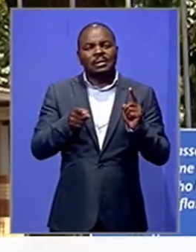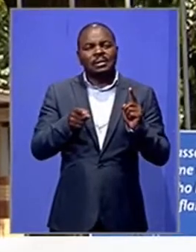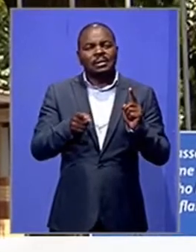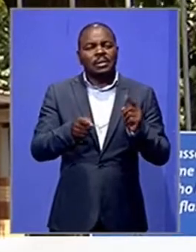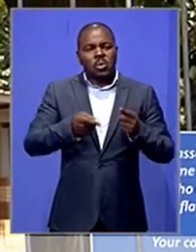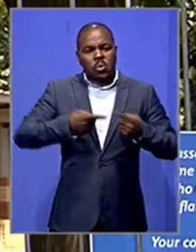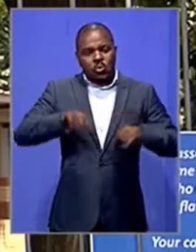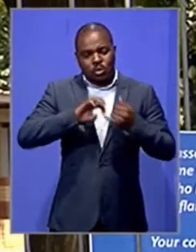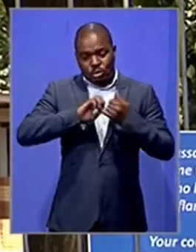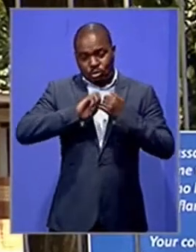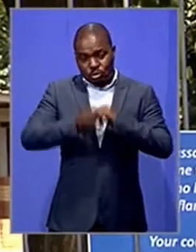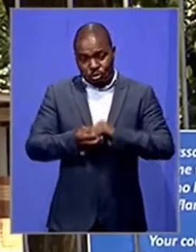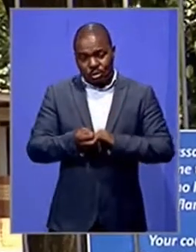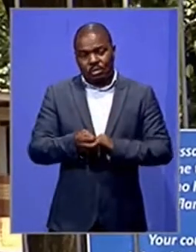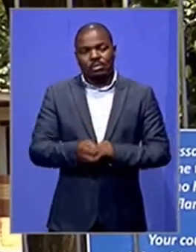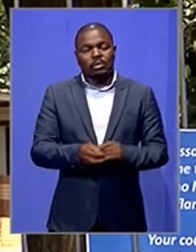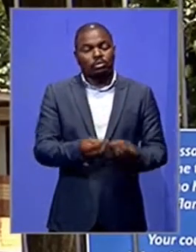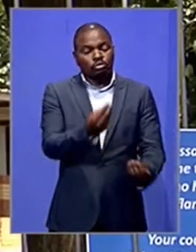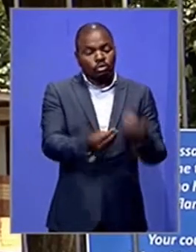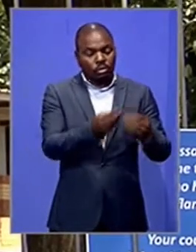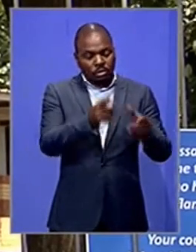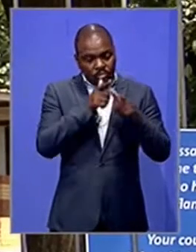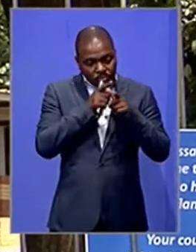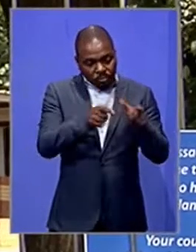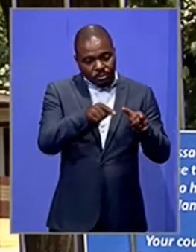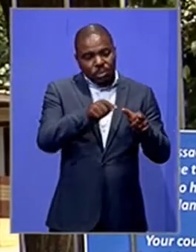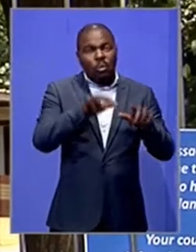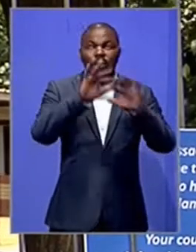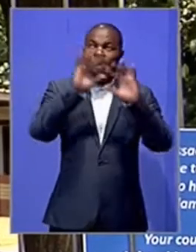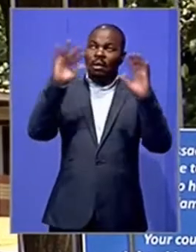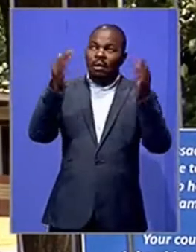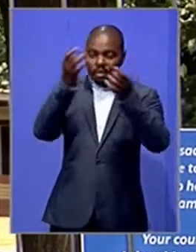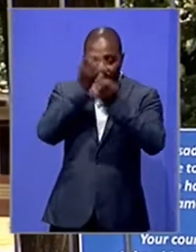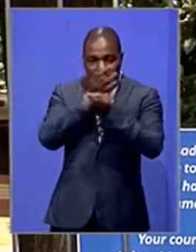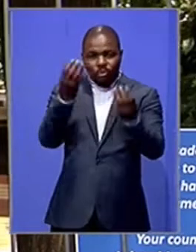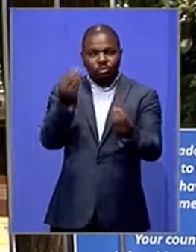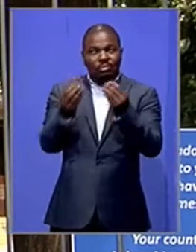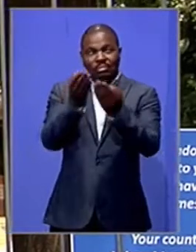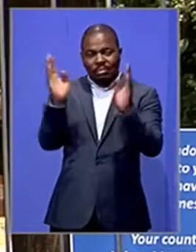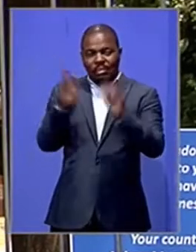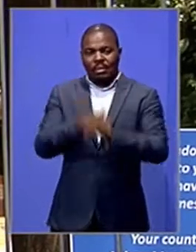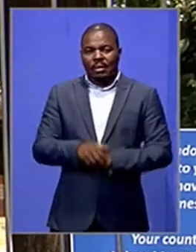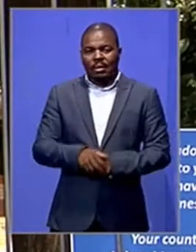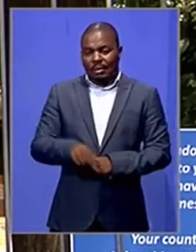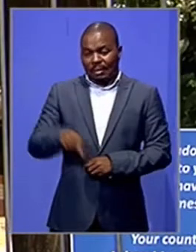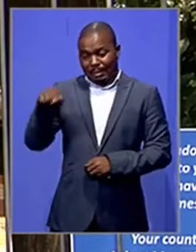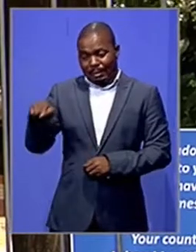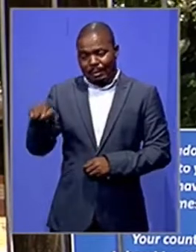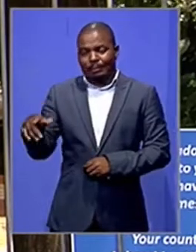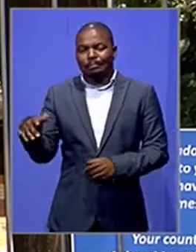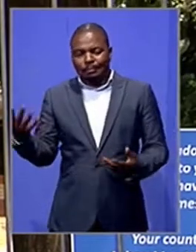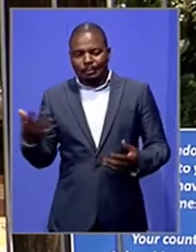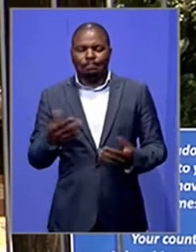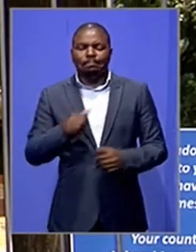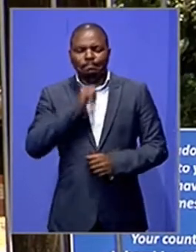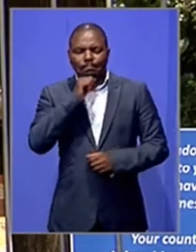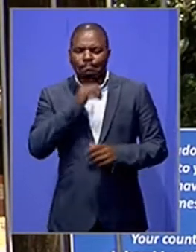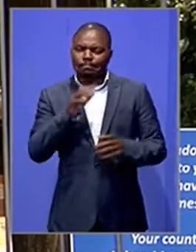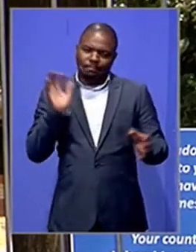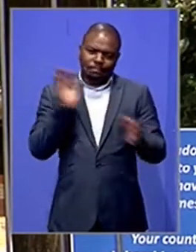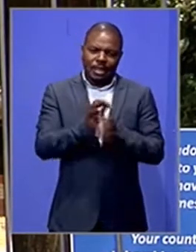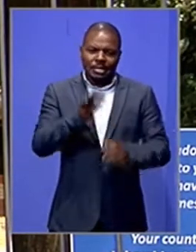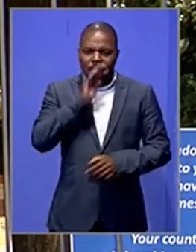we're trying to tell these children and to all children of the world that Russia was forced to do this. We didn't come